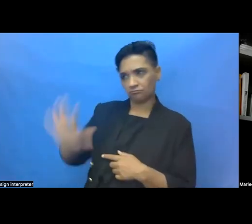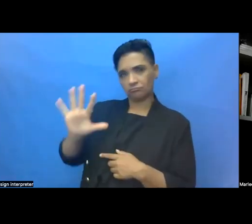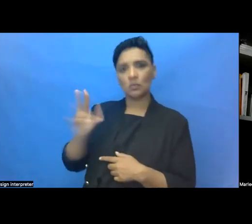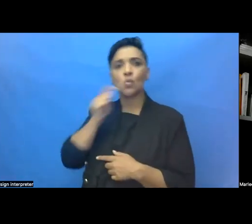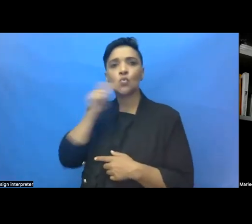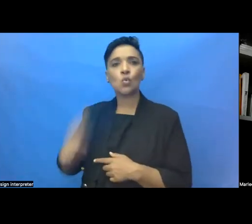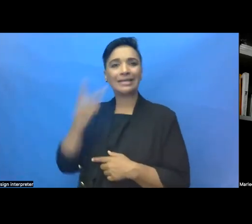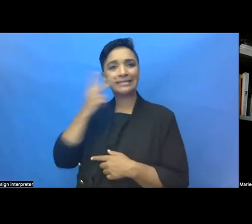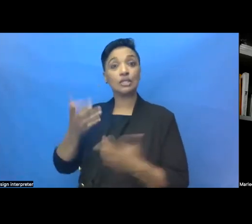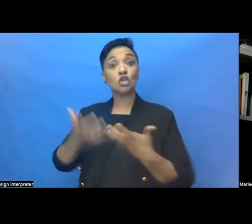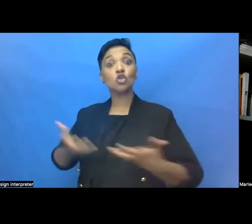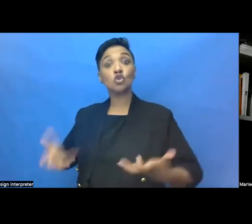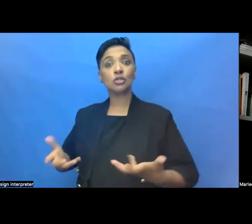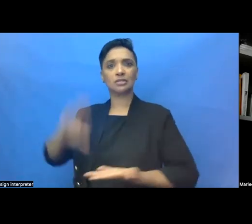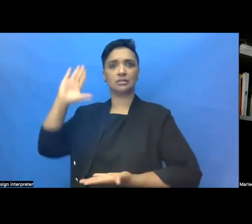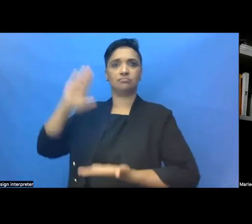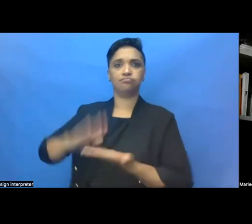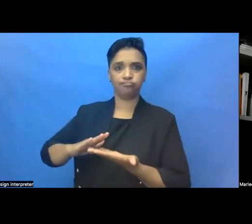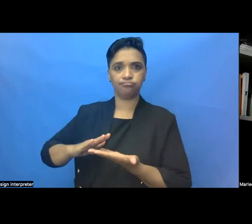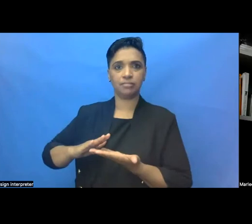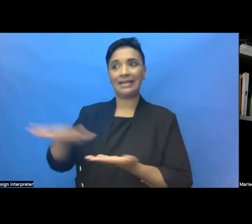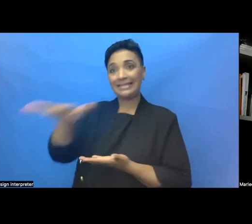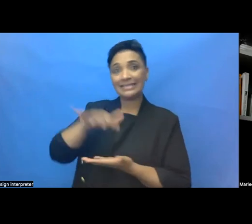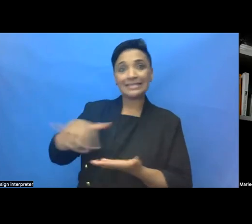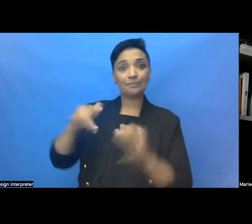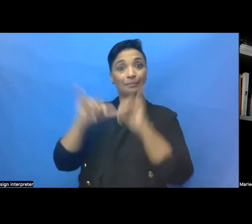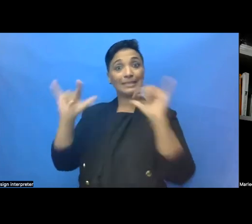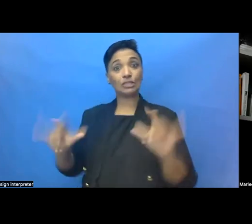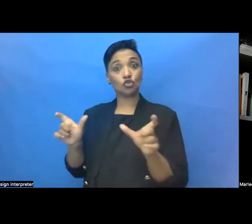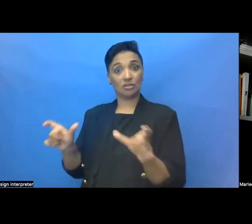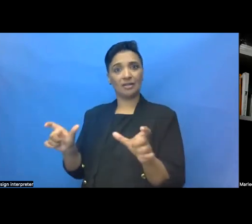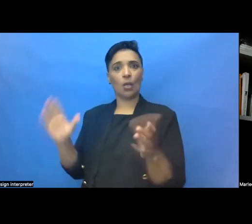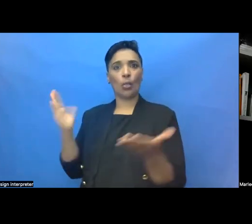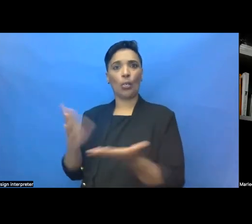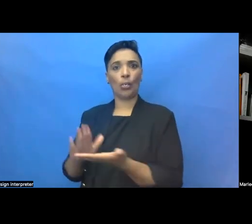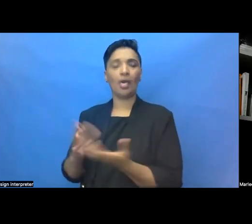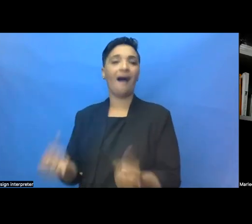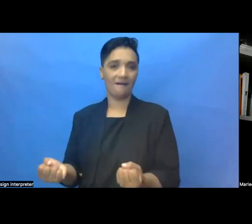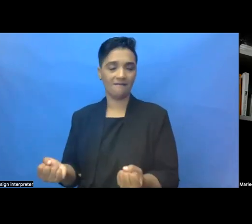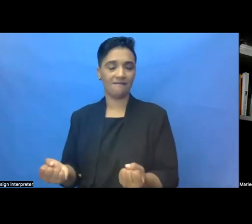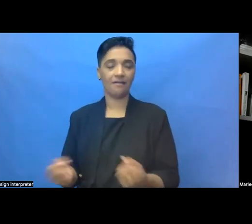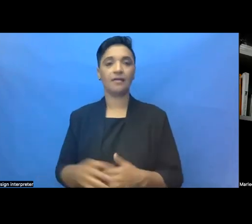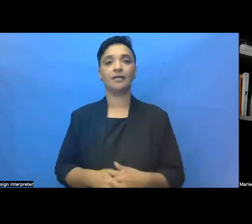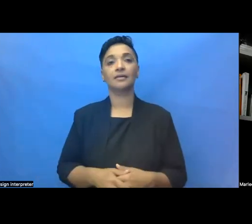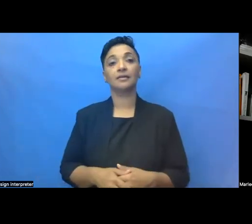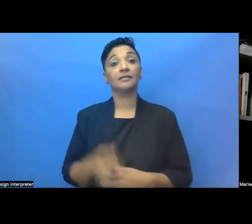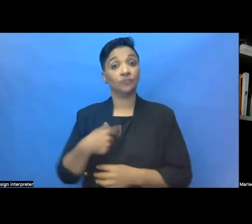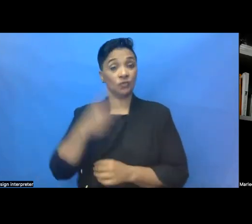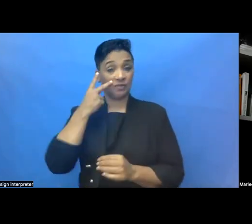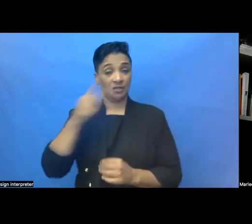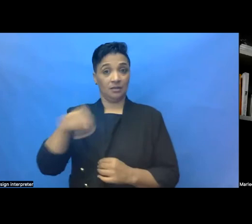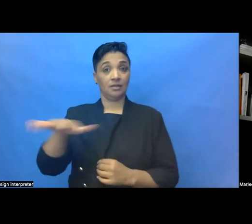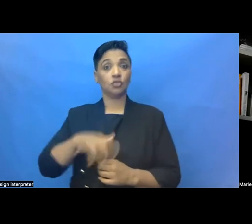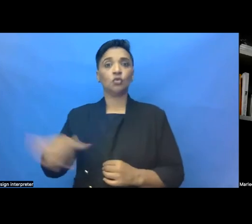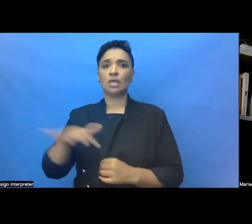lack of resources to support these children in situations of displacement. So they find themselves in a precarious and very